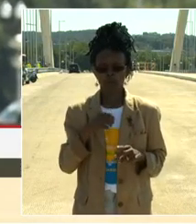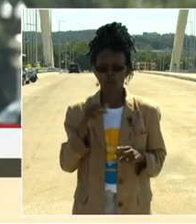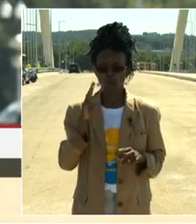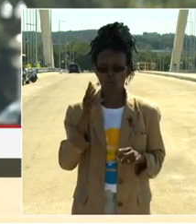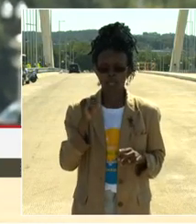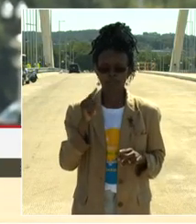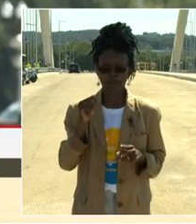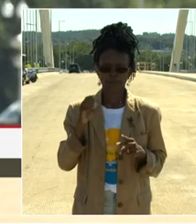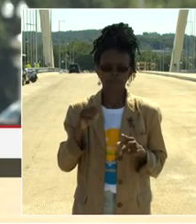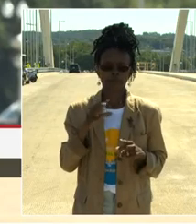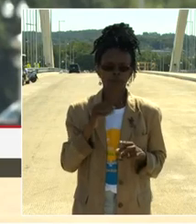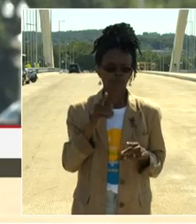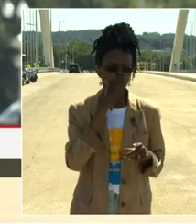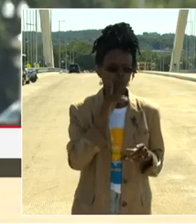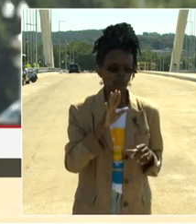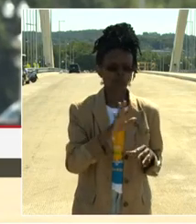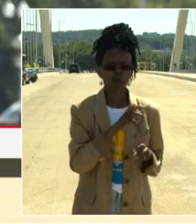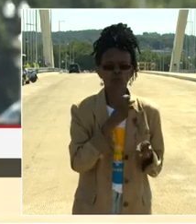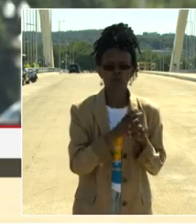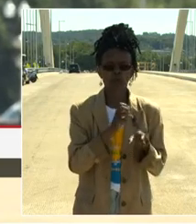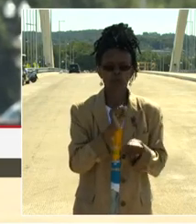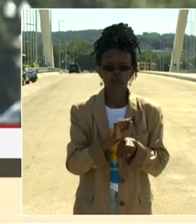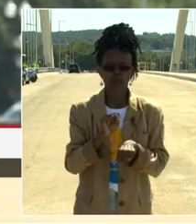thank you for your work.